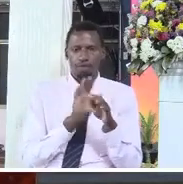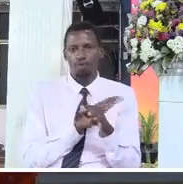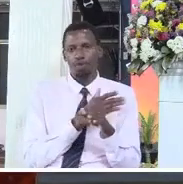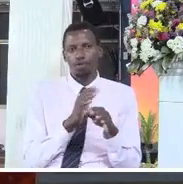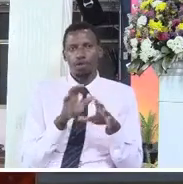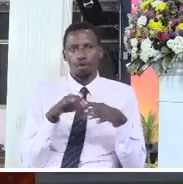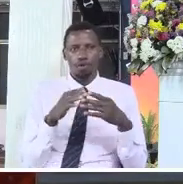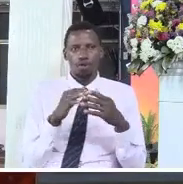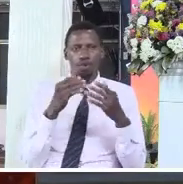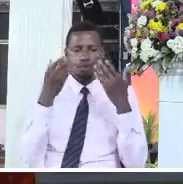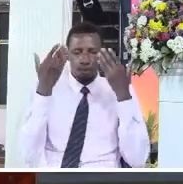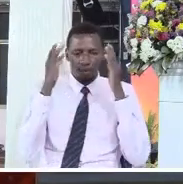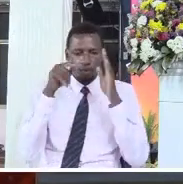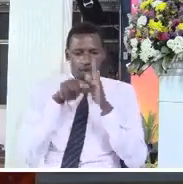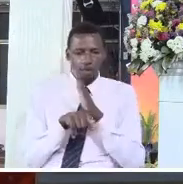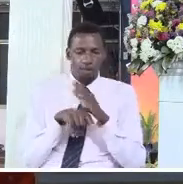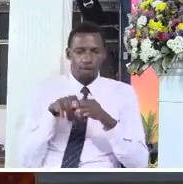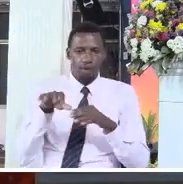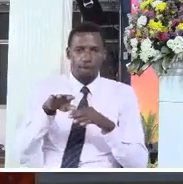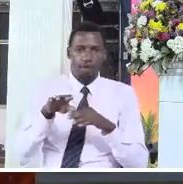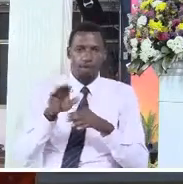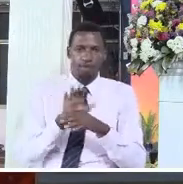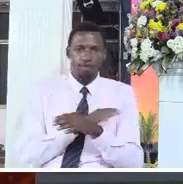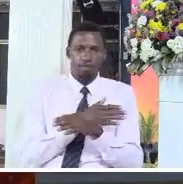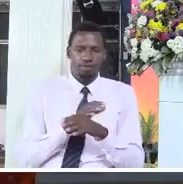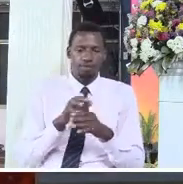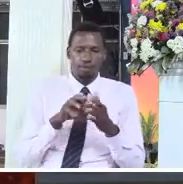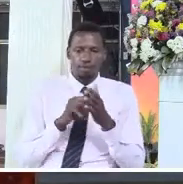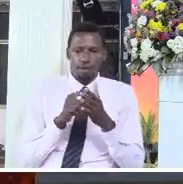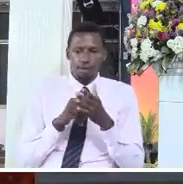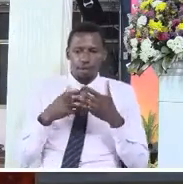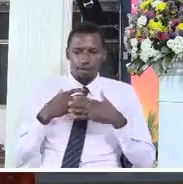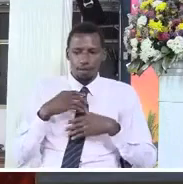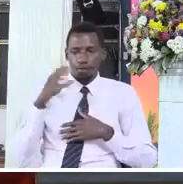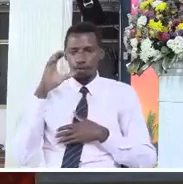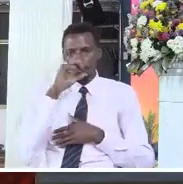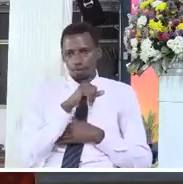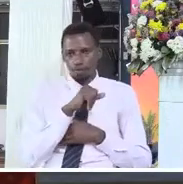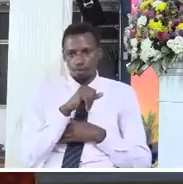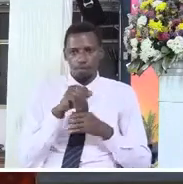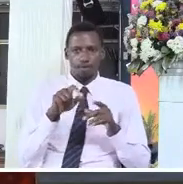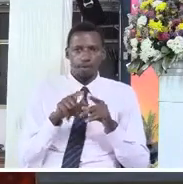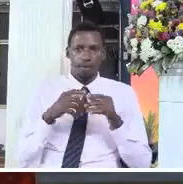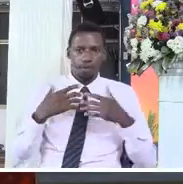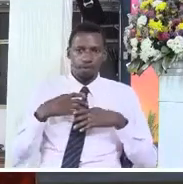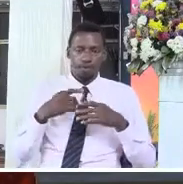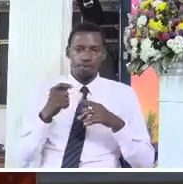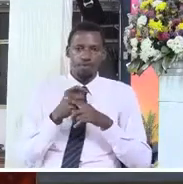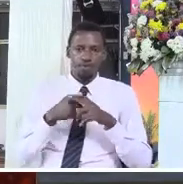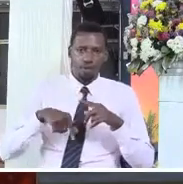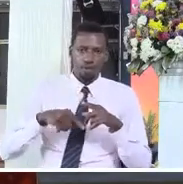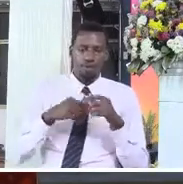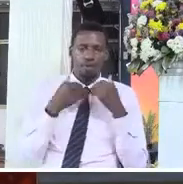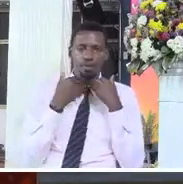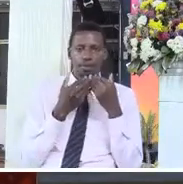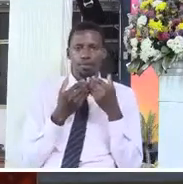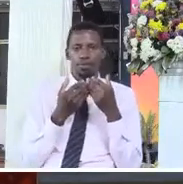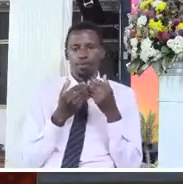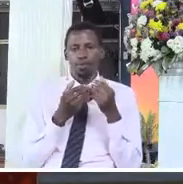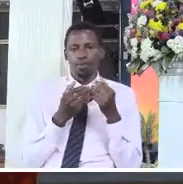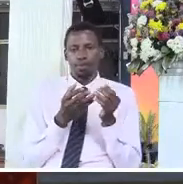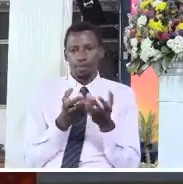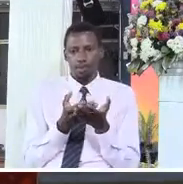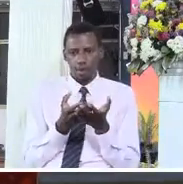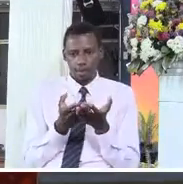much pertaining to music. So the lack of personnel and lack of people to train us, yeah, those I can say are